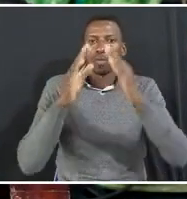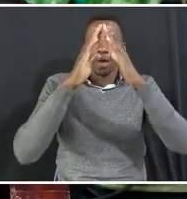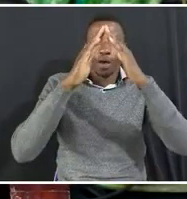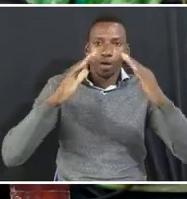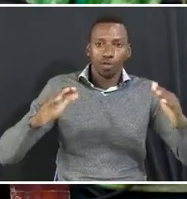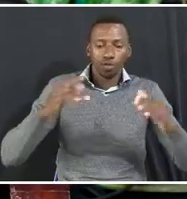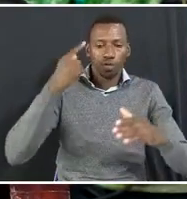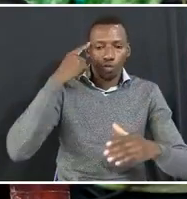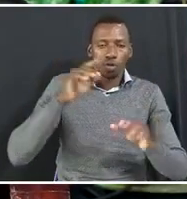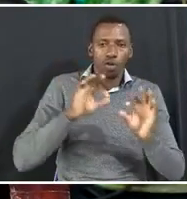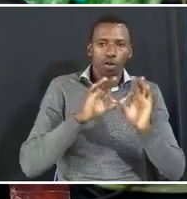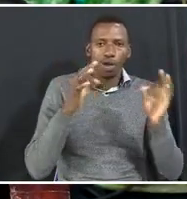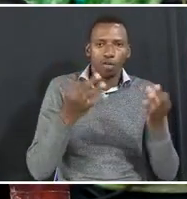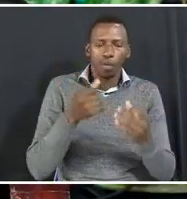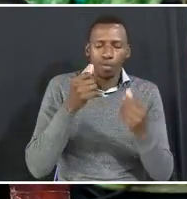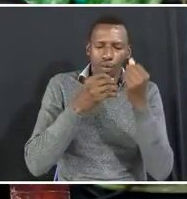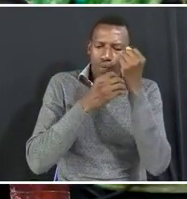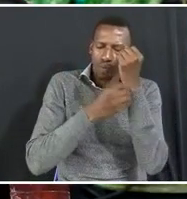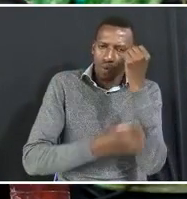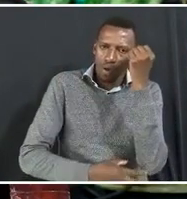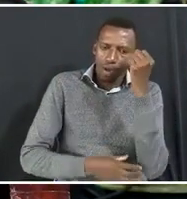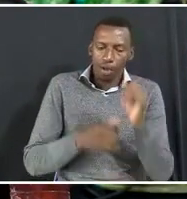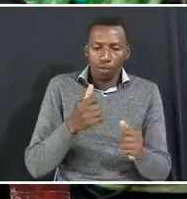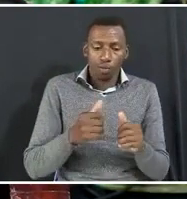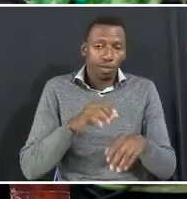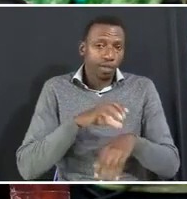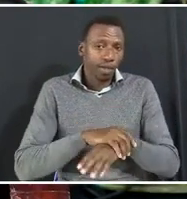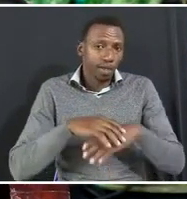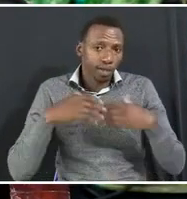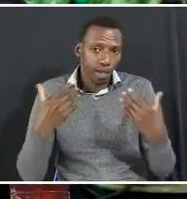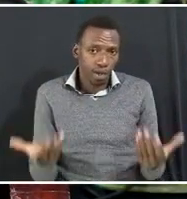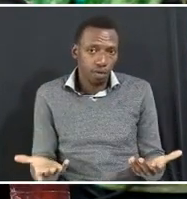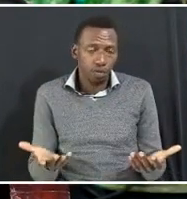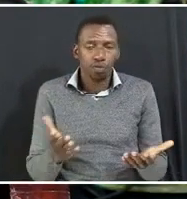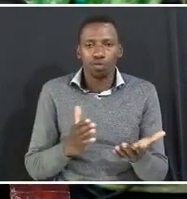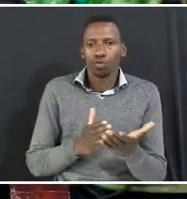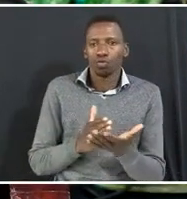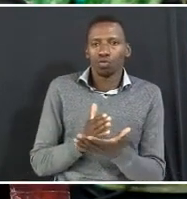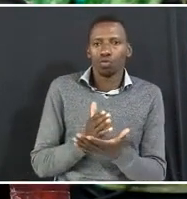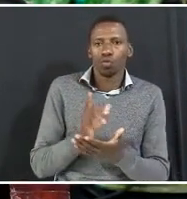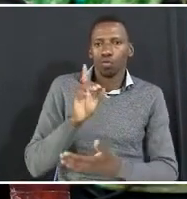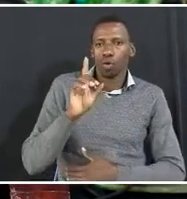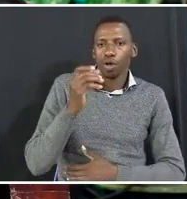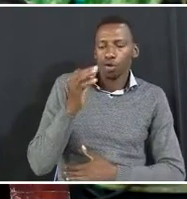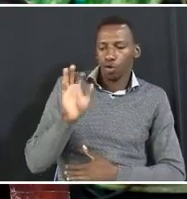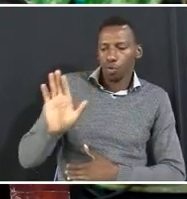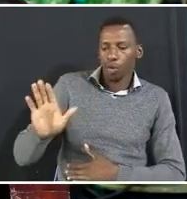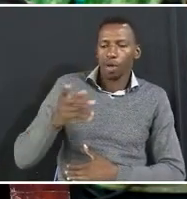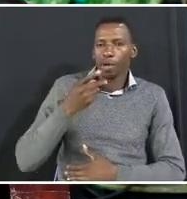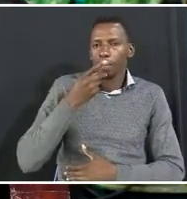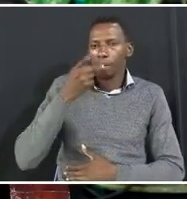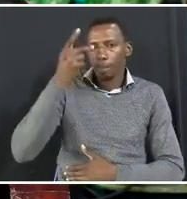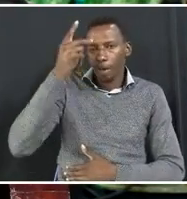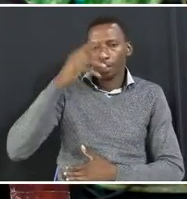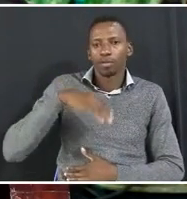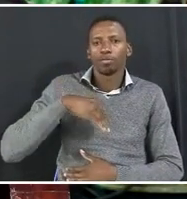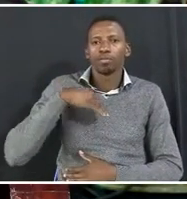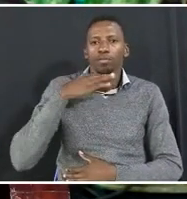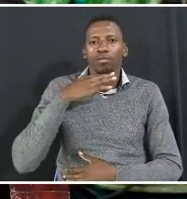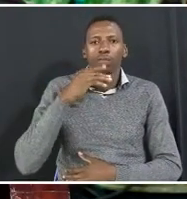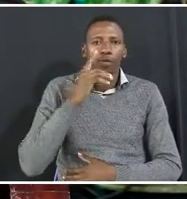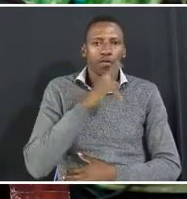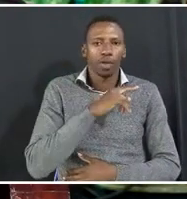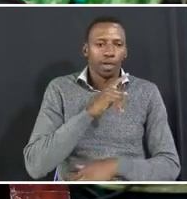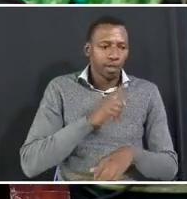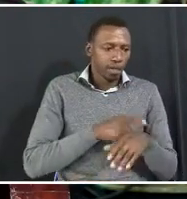family that came up as a result of one of their parents dying. And when one of us